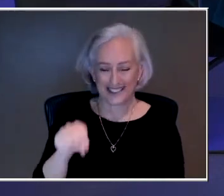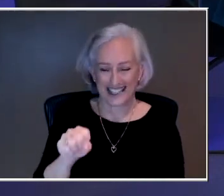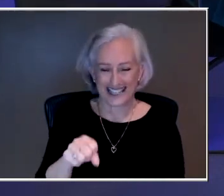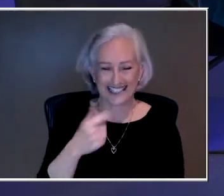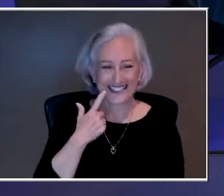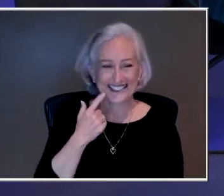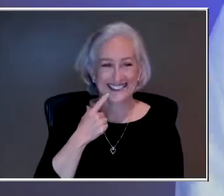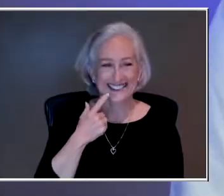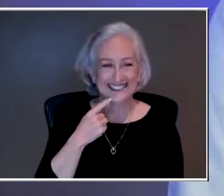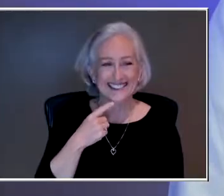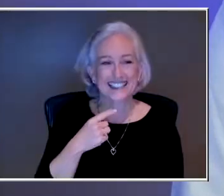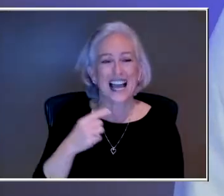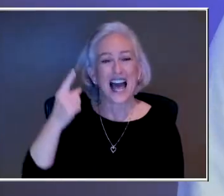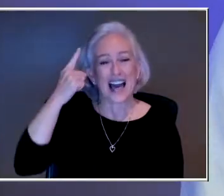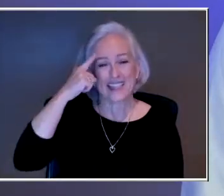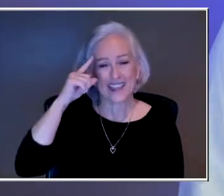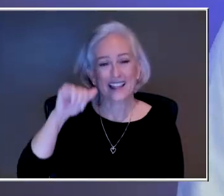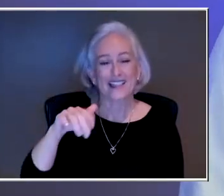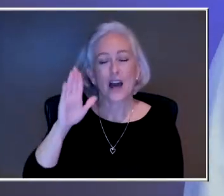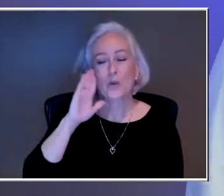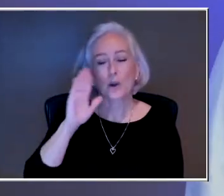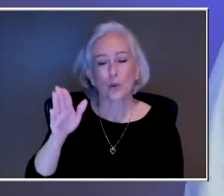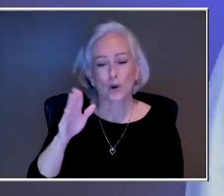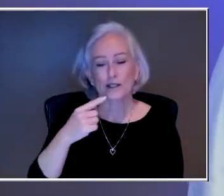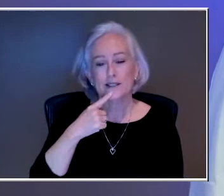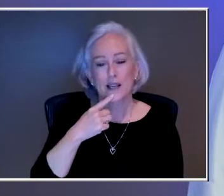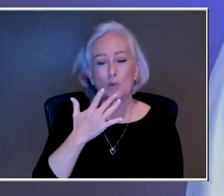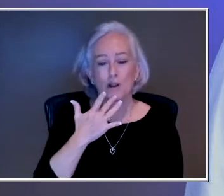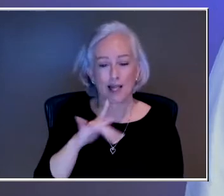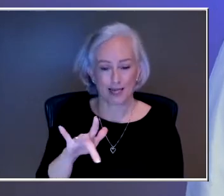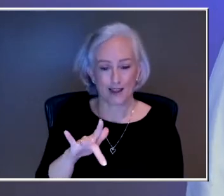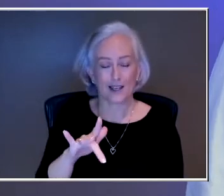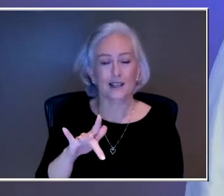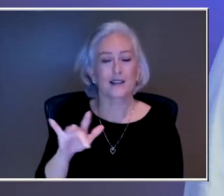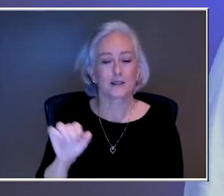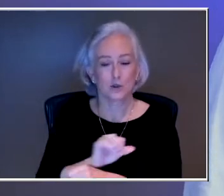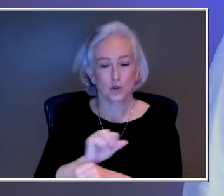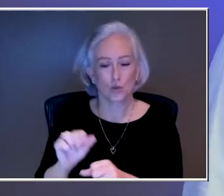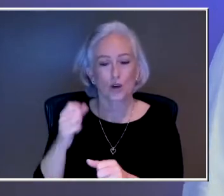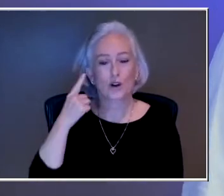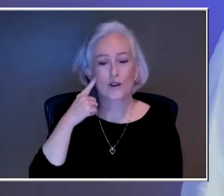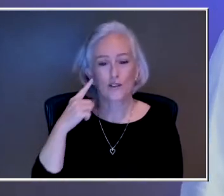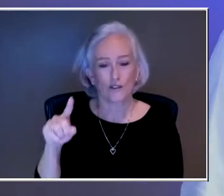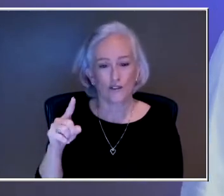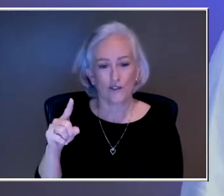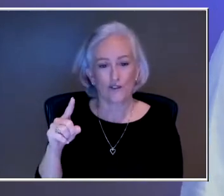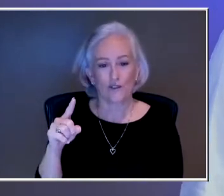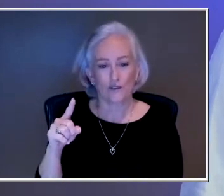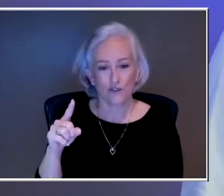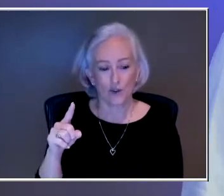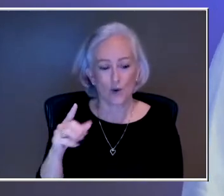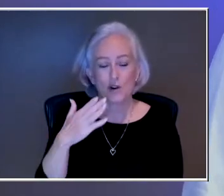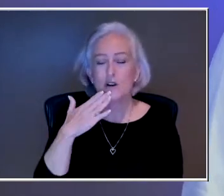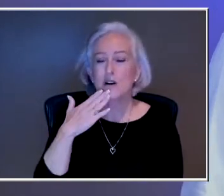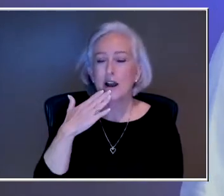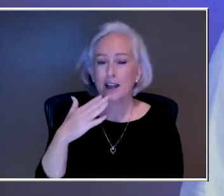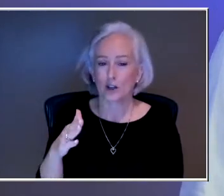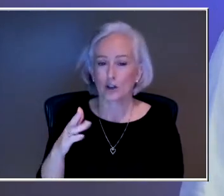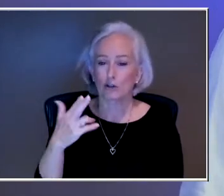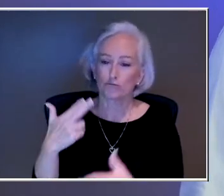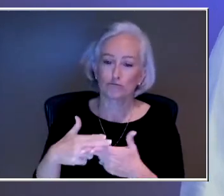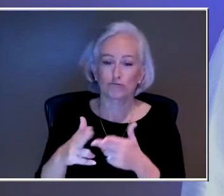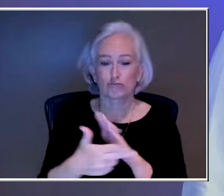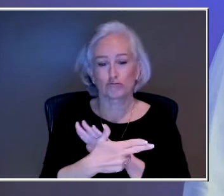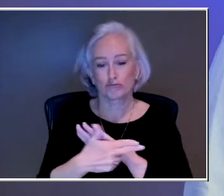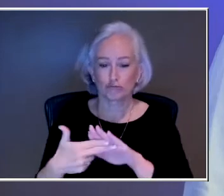I think I will say that we are very fortunate to work for a very benevolent institution in which we've had long